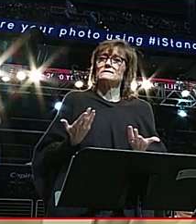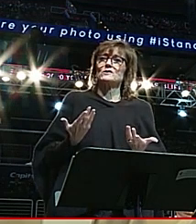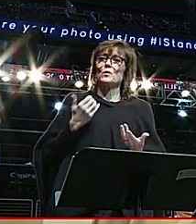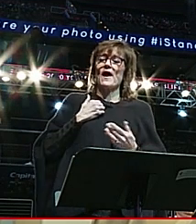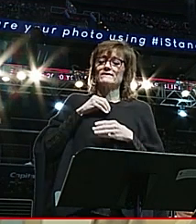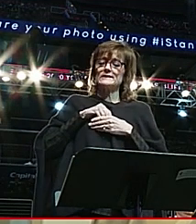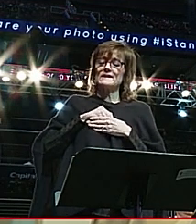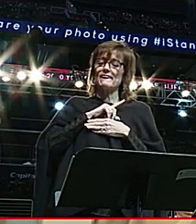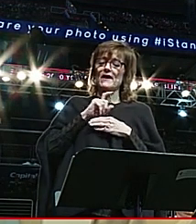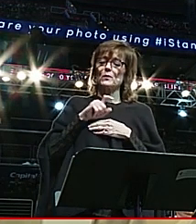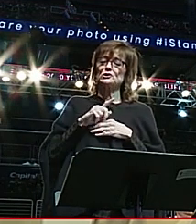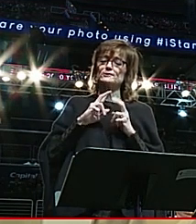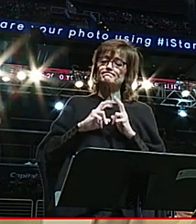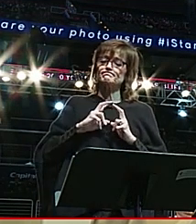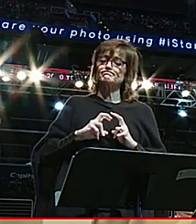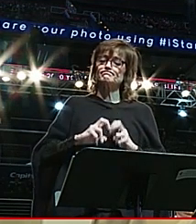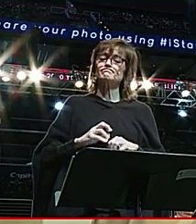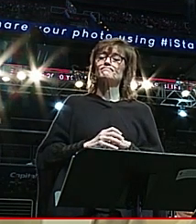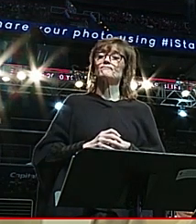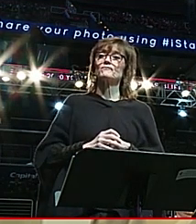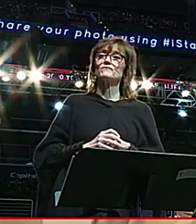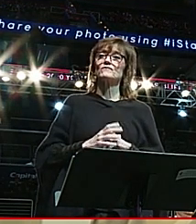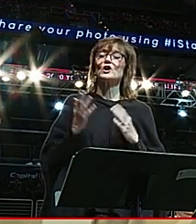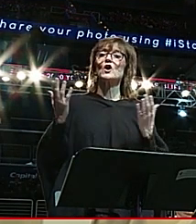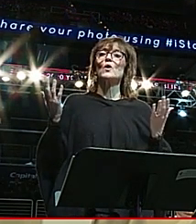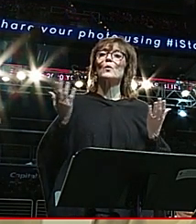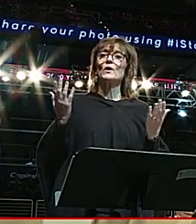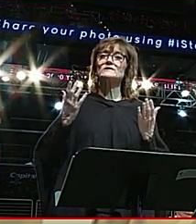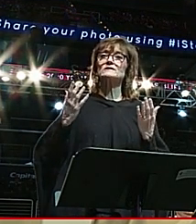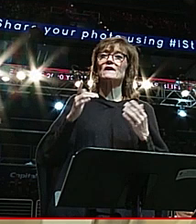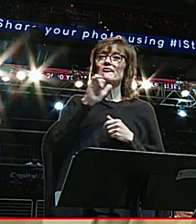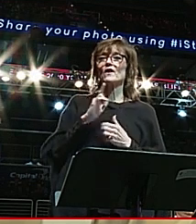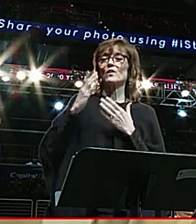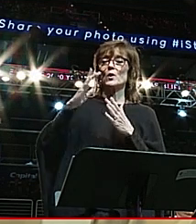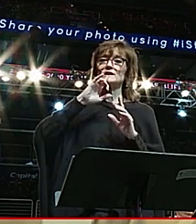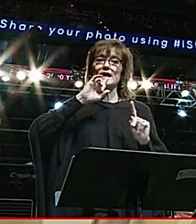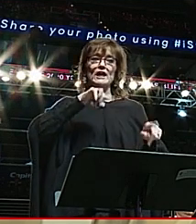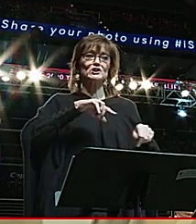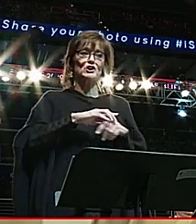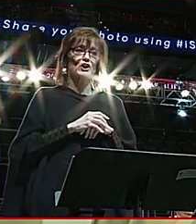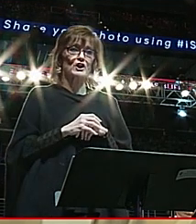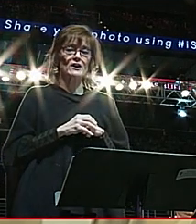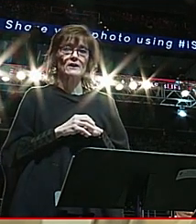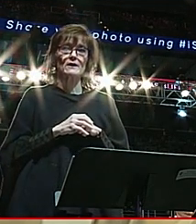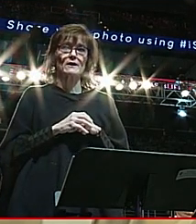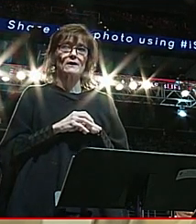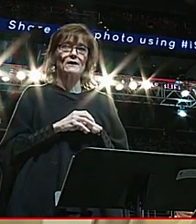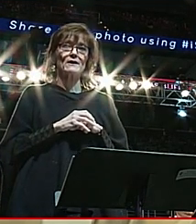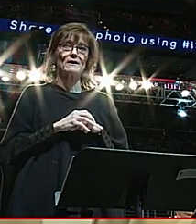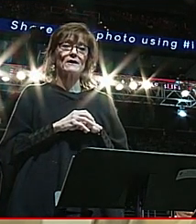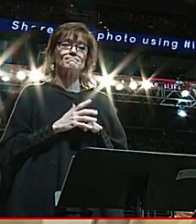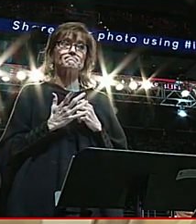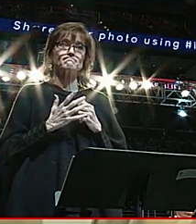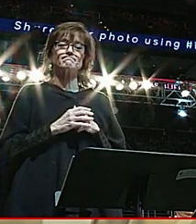And the answer of the Lord right away unsettles this young man, because the Lord says, "Why are you asking me about